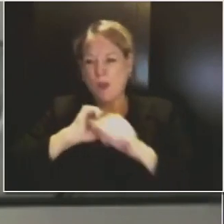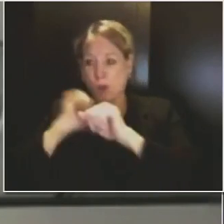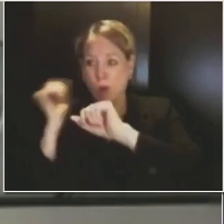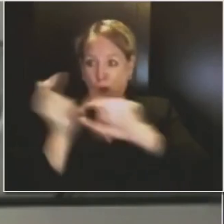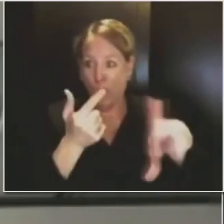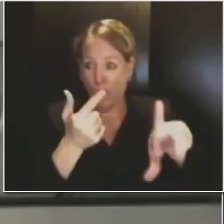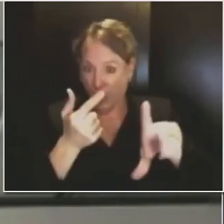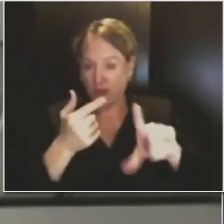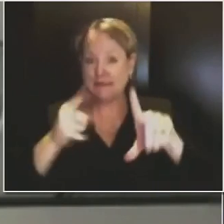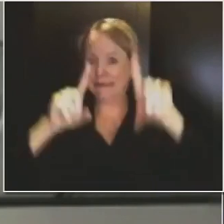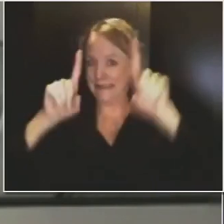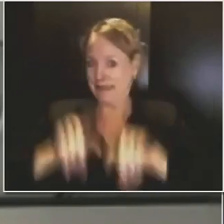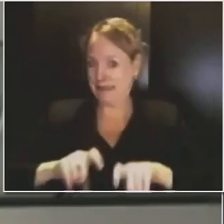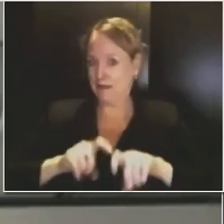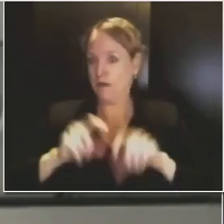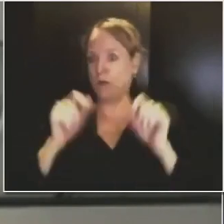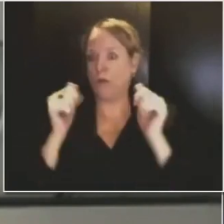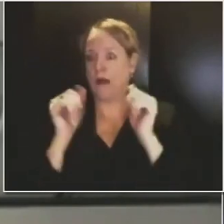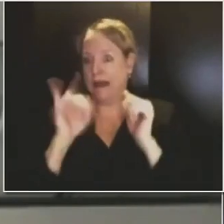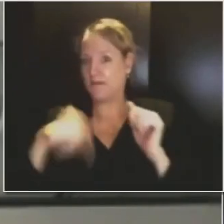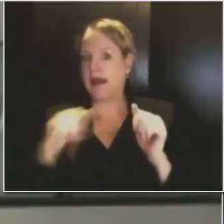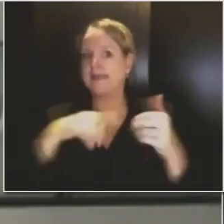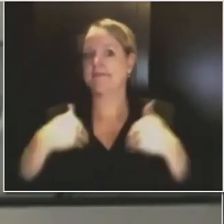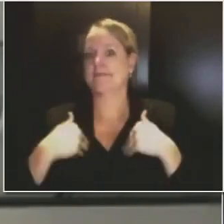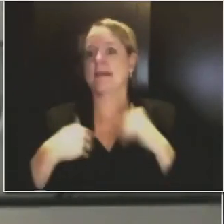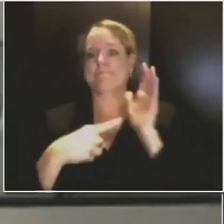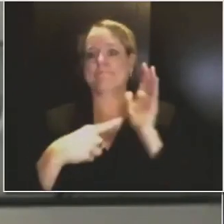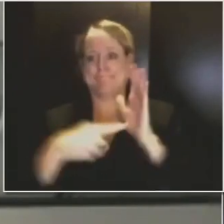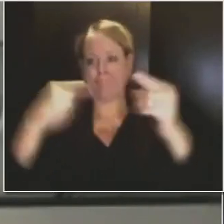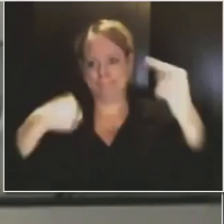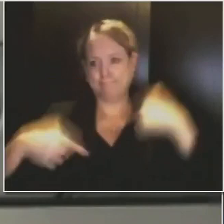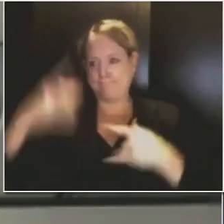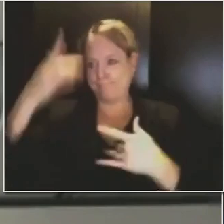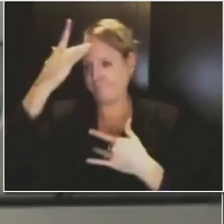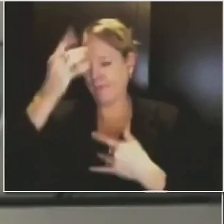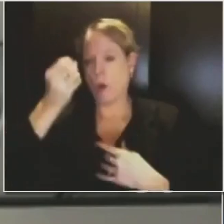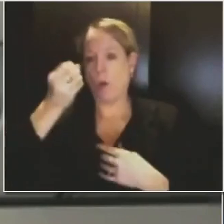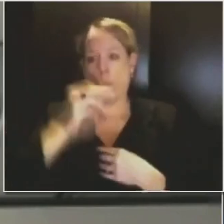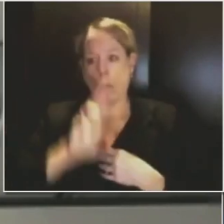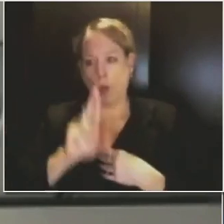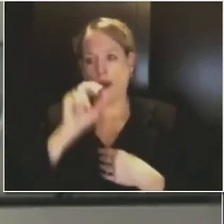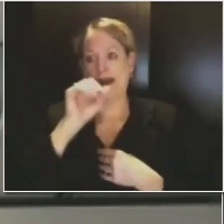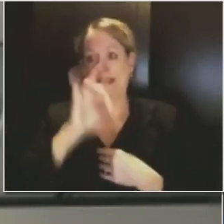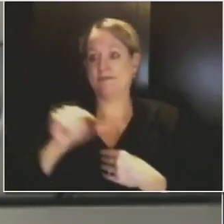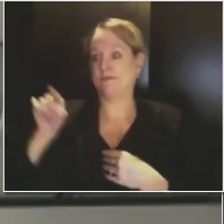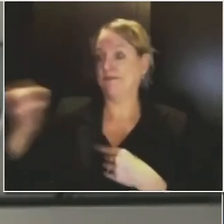it's inappropriate to test those people is giving bad advice. That being said,